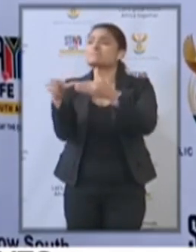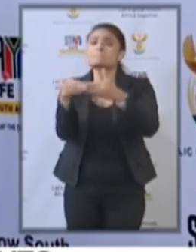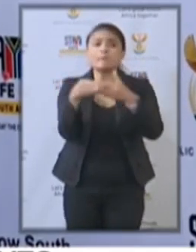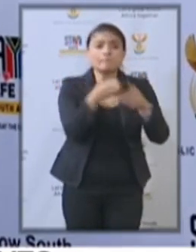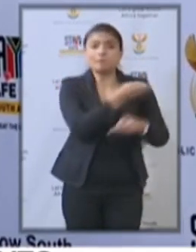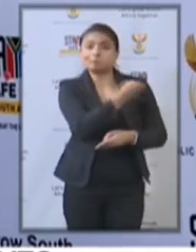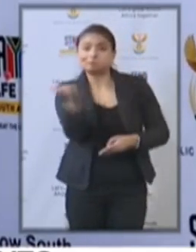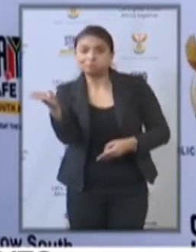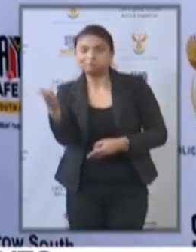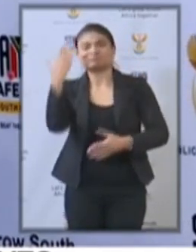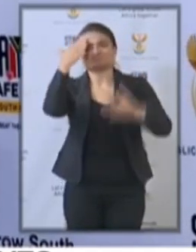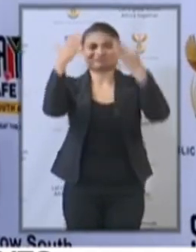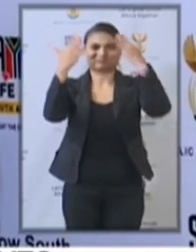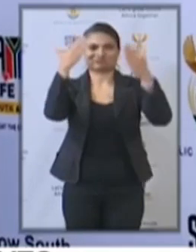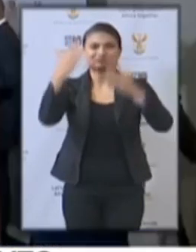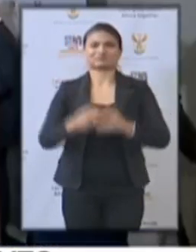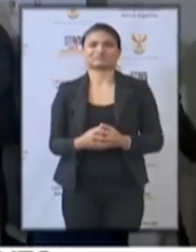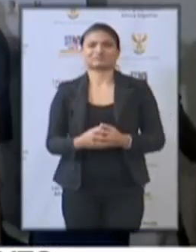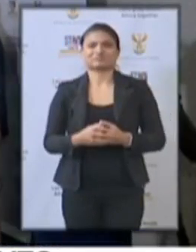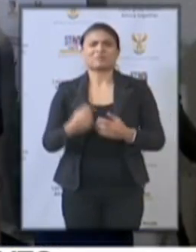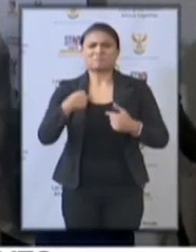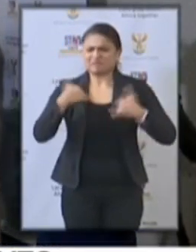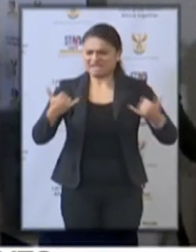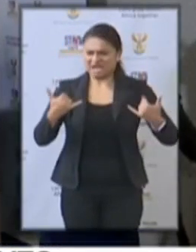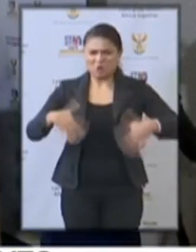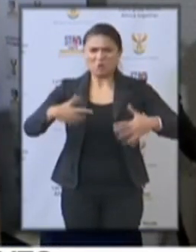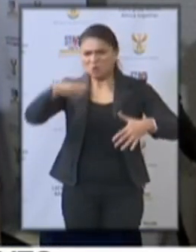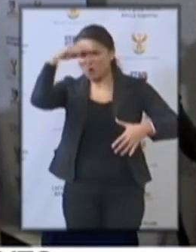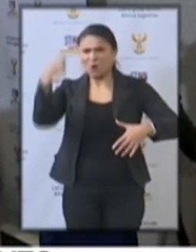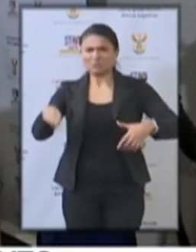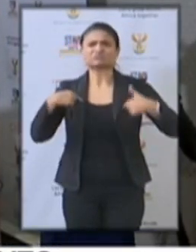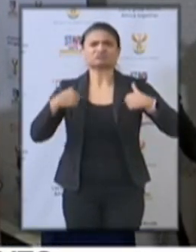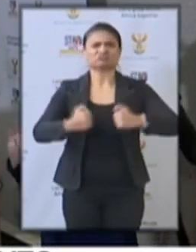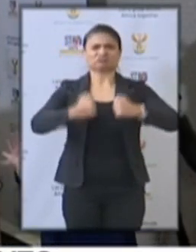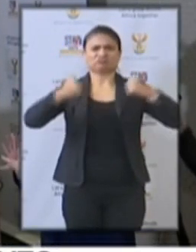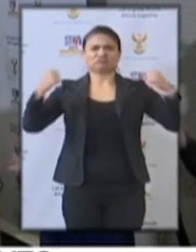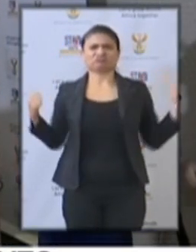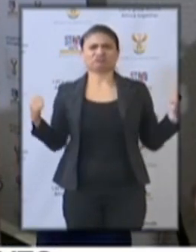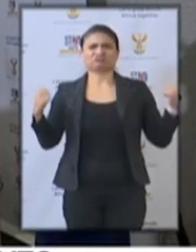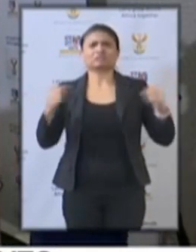disrespectful if I take off little jazz.